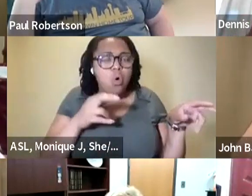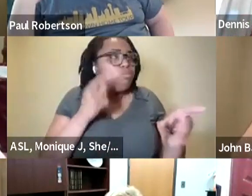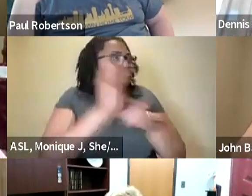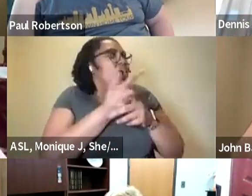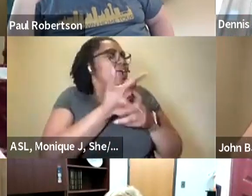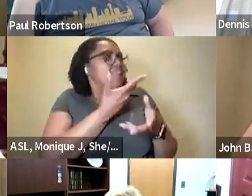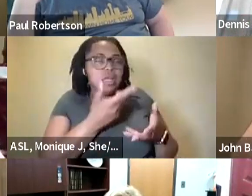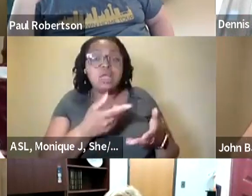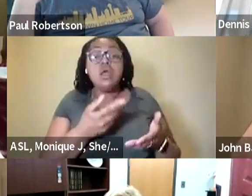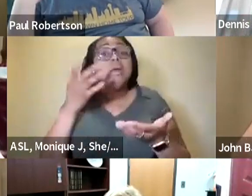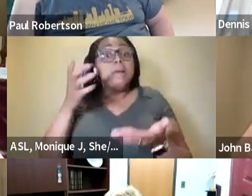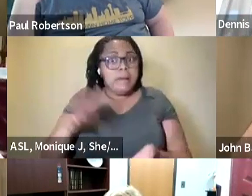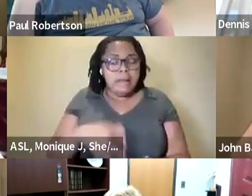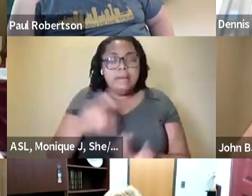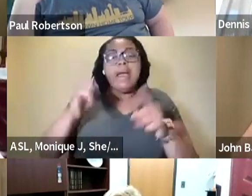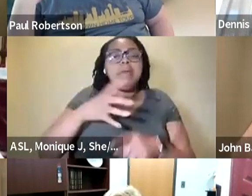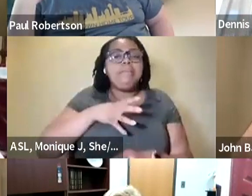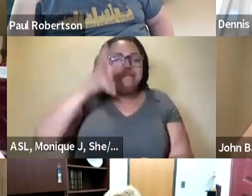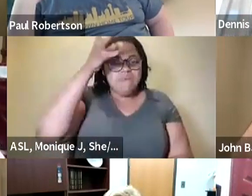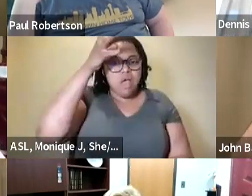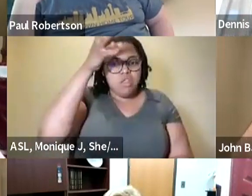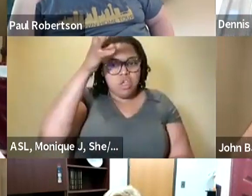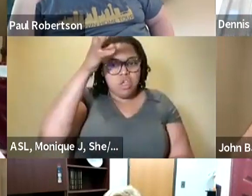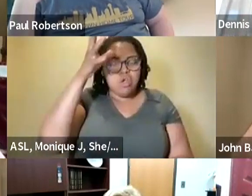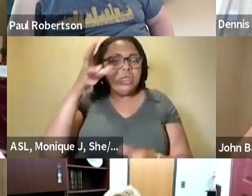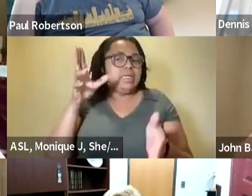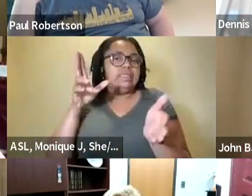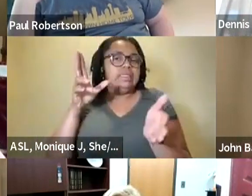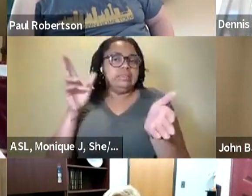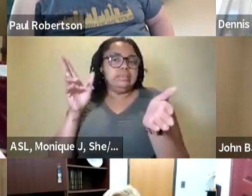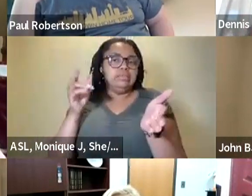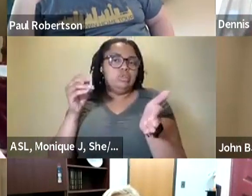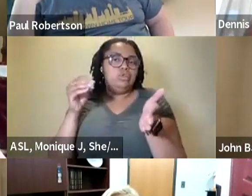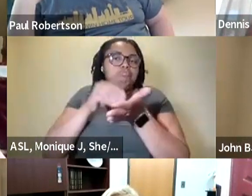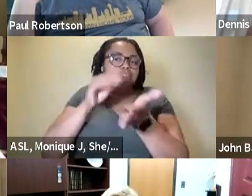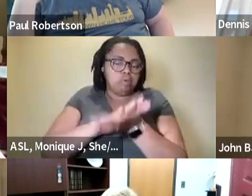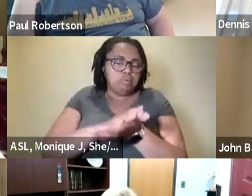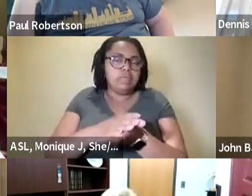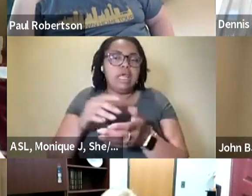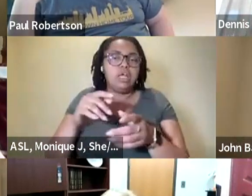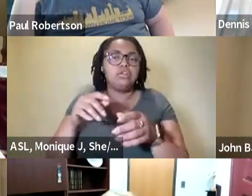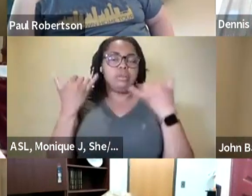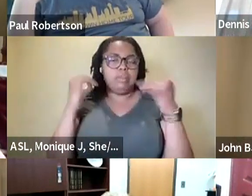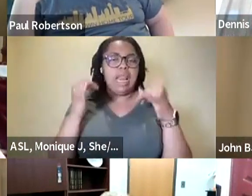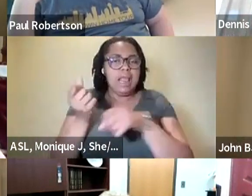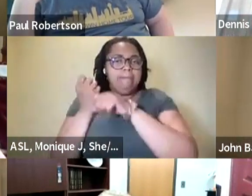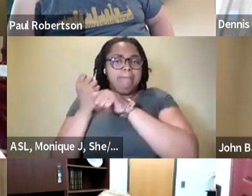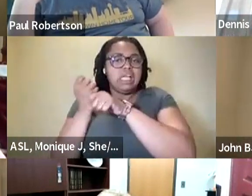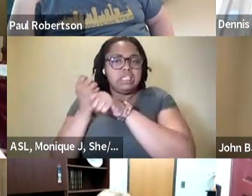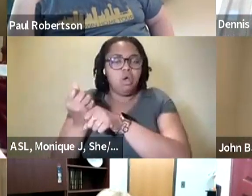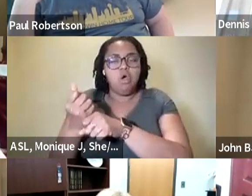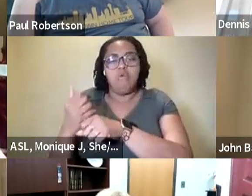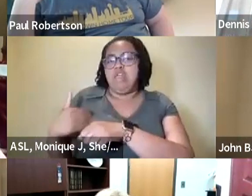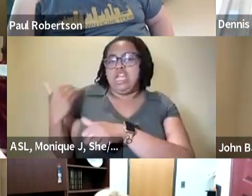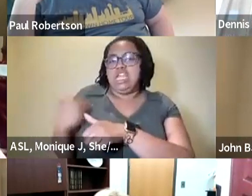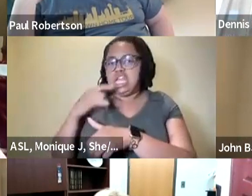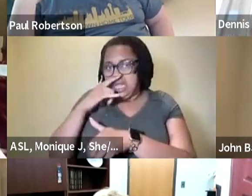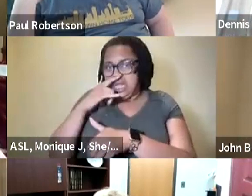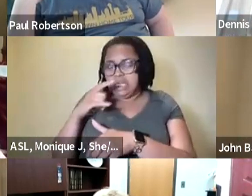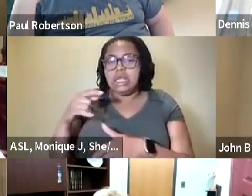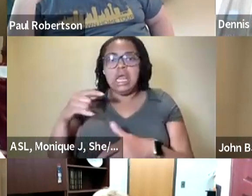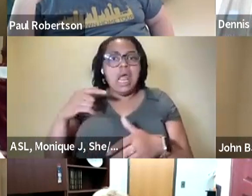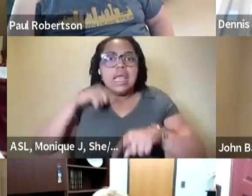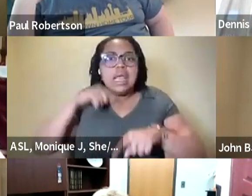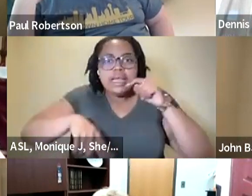League baseball. Now, I mean, how ridiculous. I can't see the ball. And I remember sitting in the outfield just thinking, oh, please, please, God, do